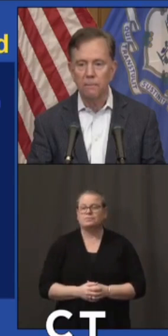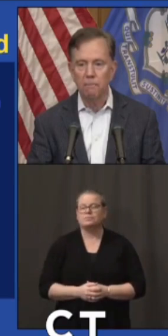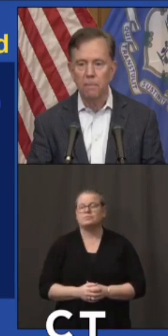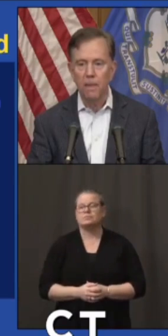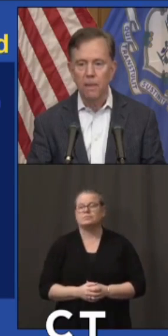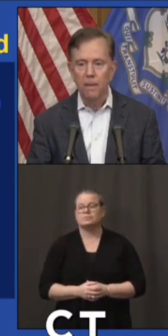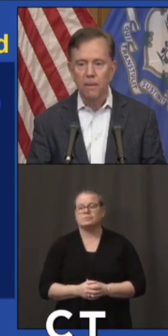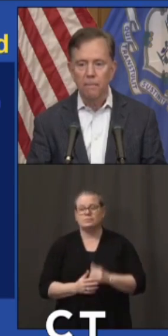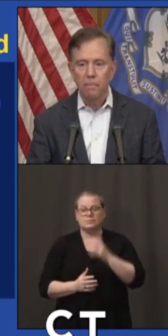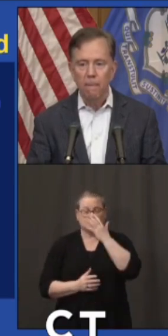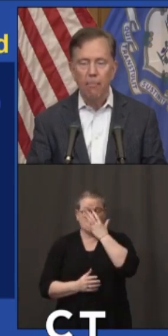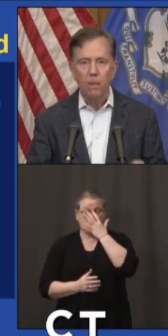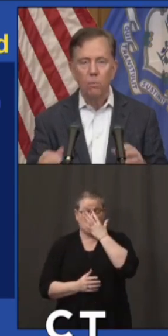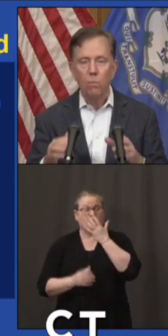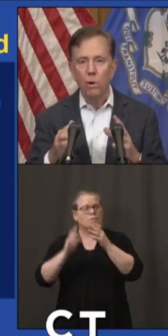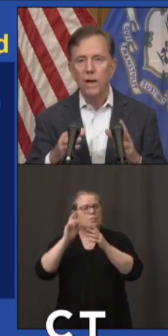is